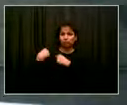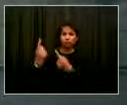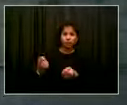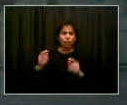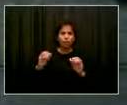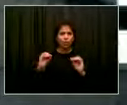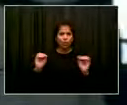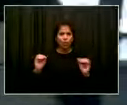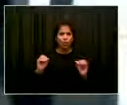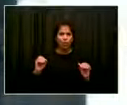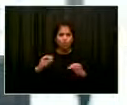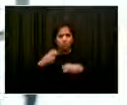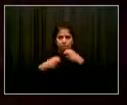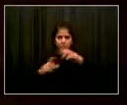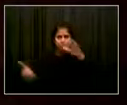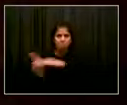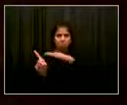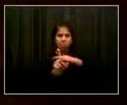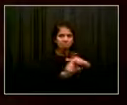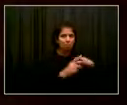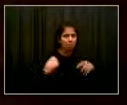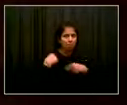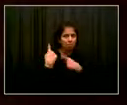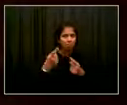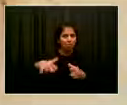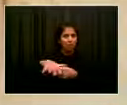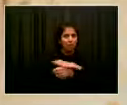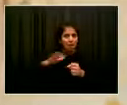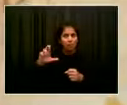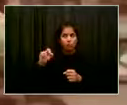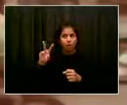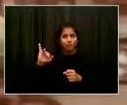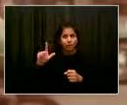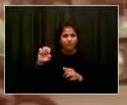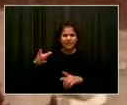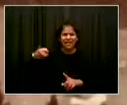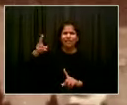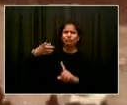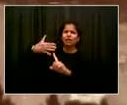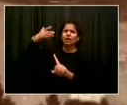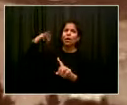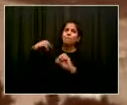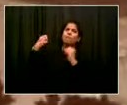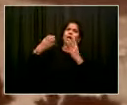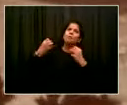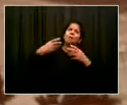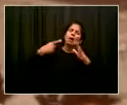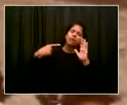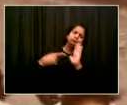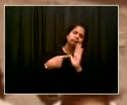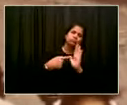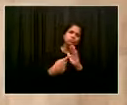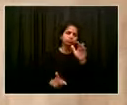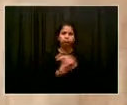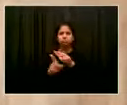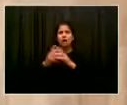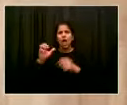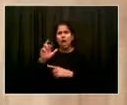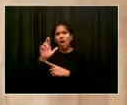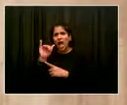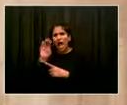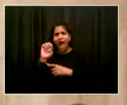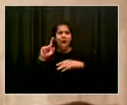incident. You know, that was historical. And the next one is going to be better. So as a youth, when the NYPD would arrive, I attributed that